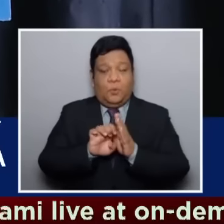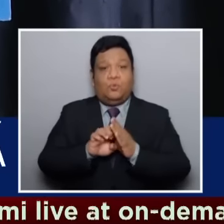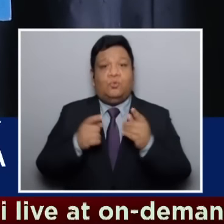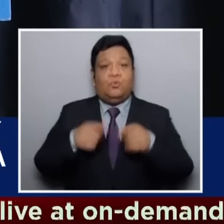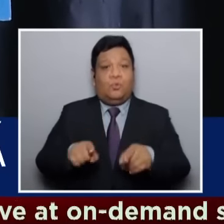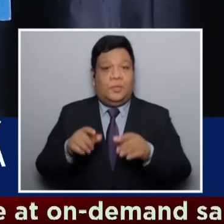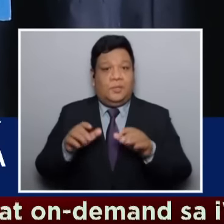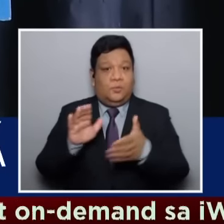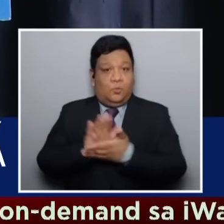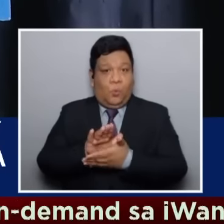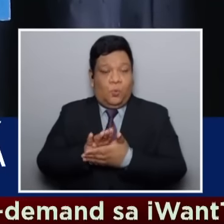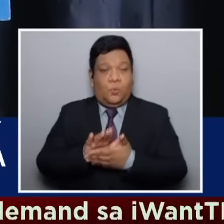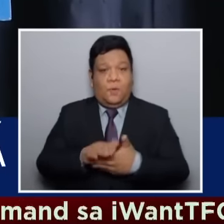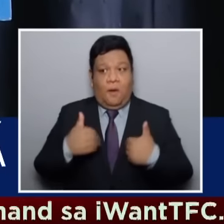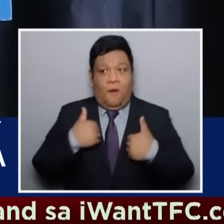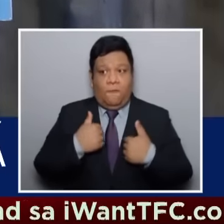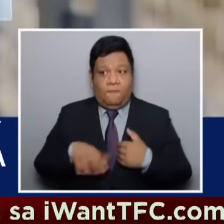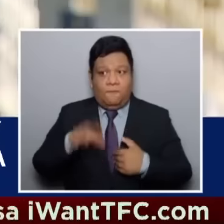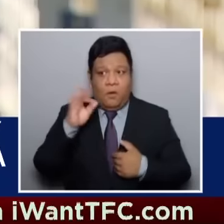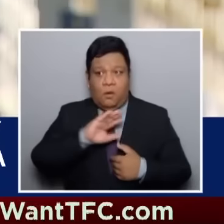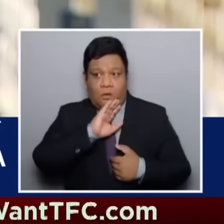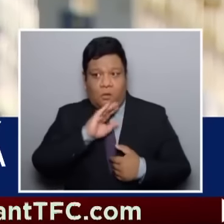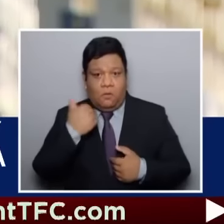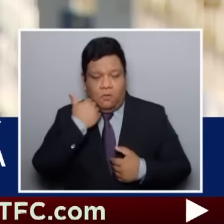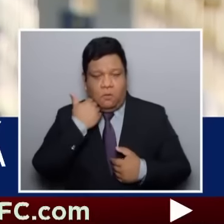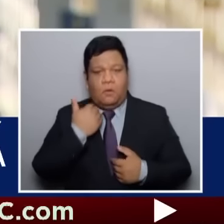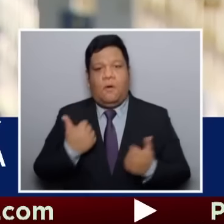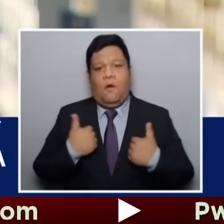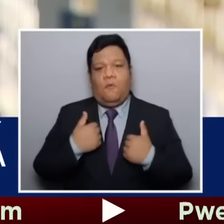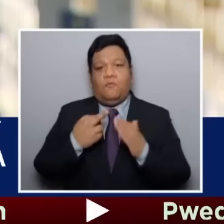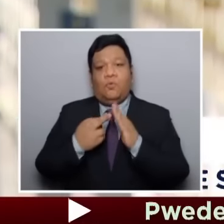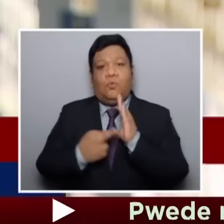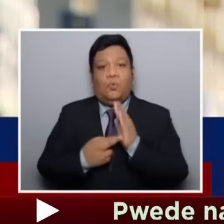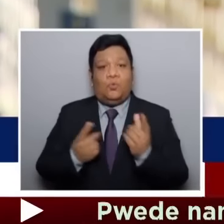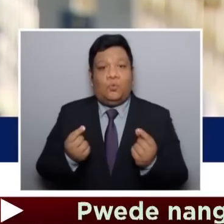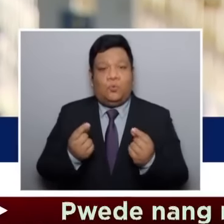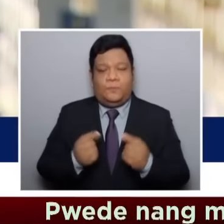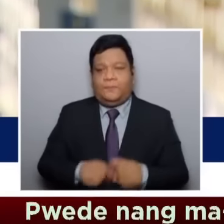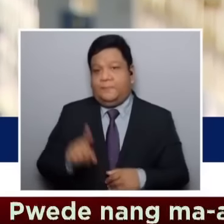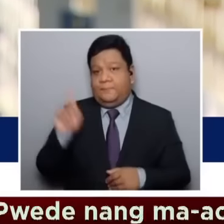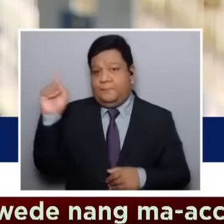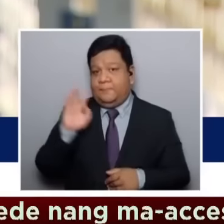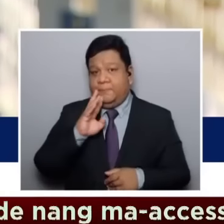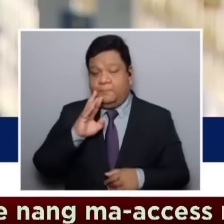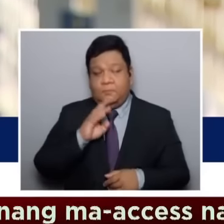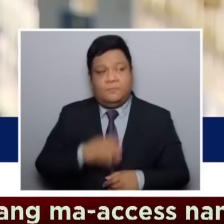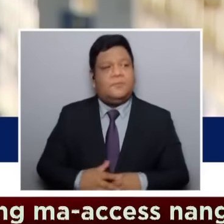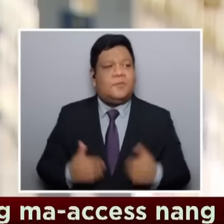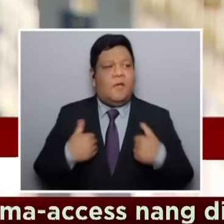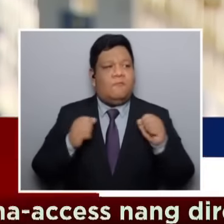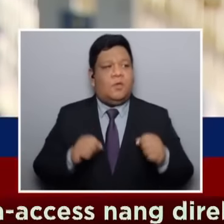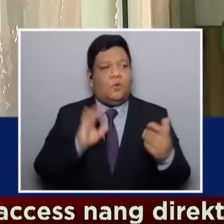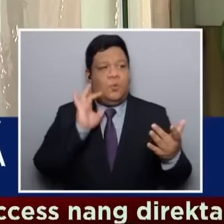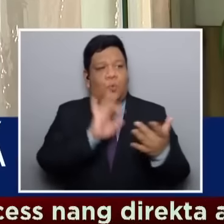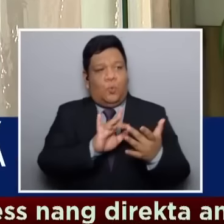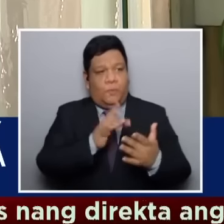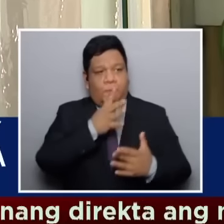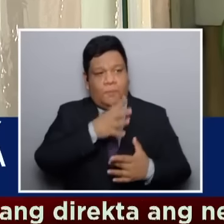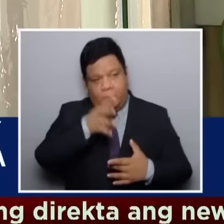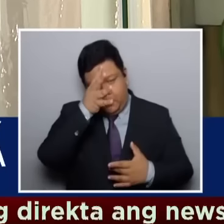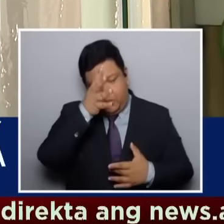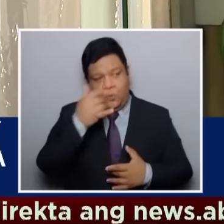rin ang paaralan para dito. We have contact numbers of the parents, so they are called by the infirmary. If